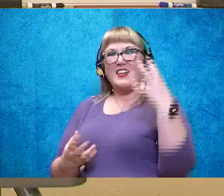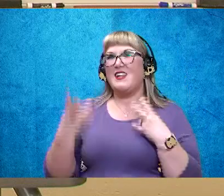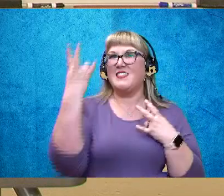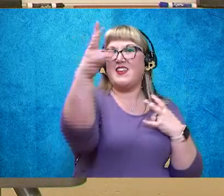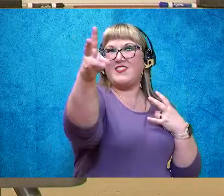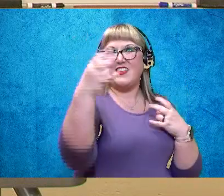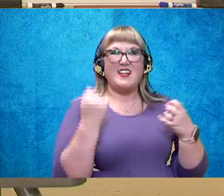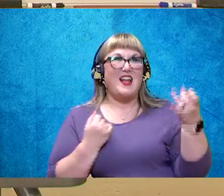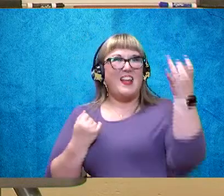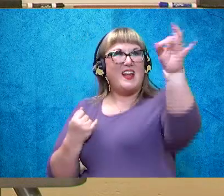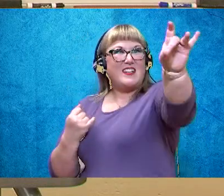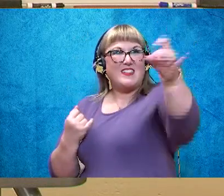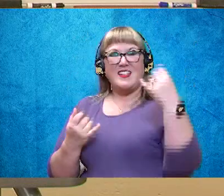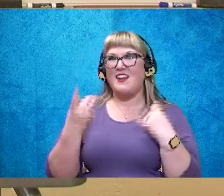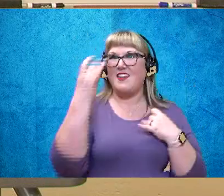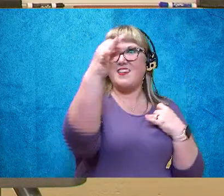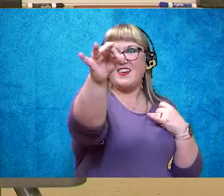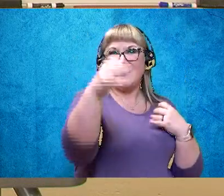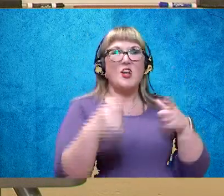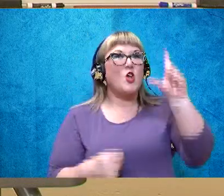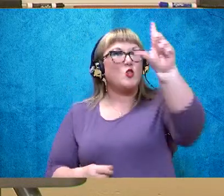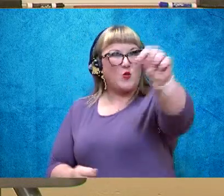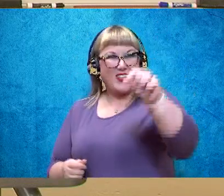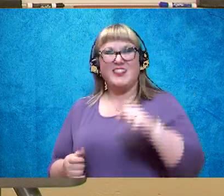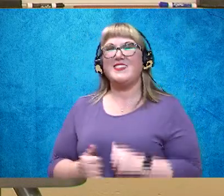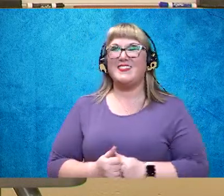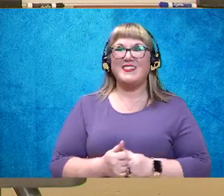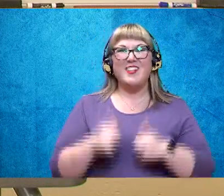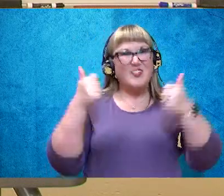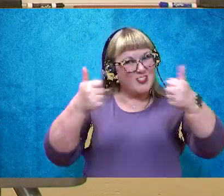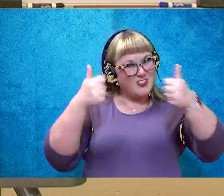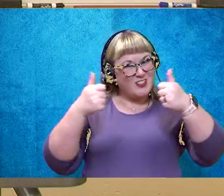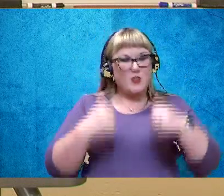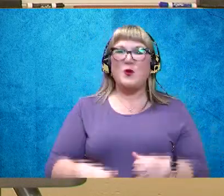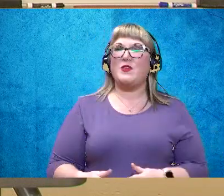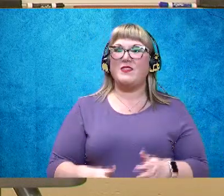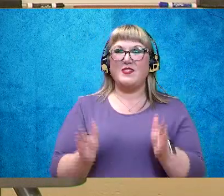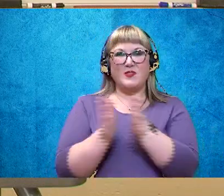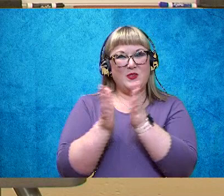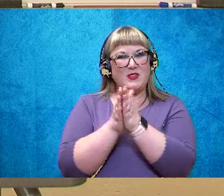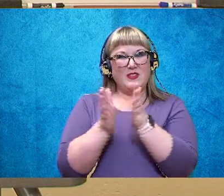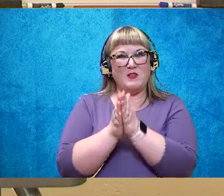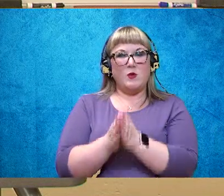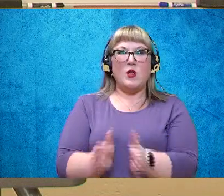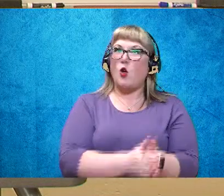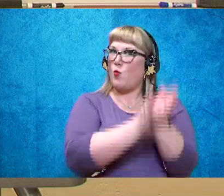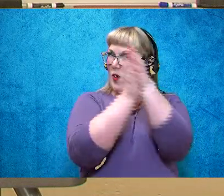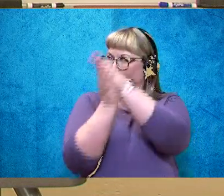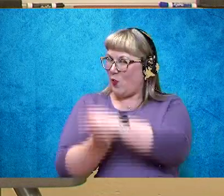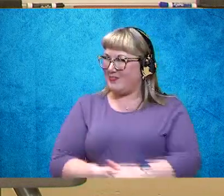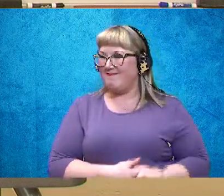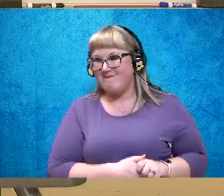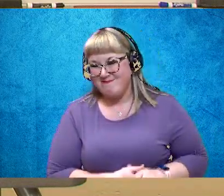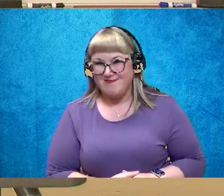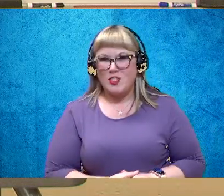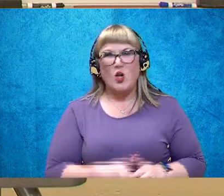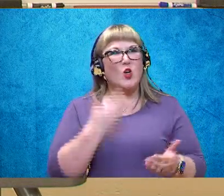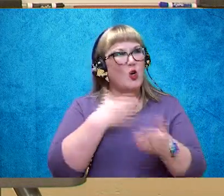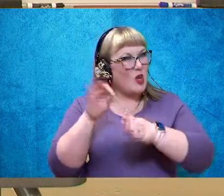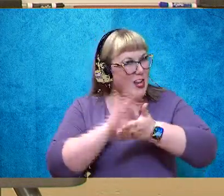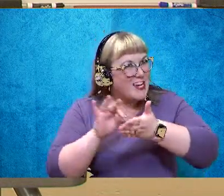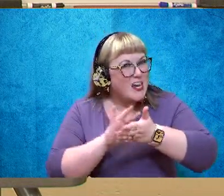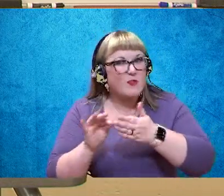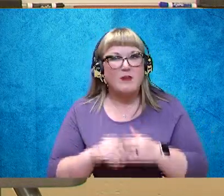16, 17, 18, 19, 20. Good job. Give yourself a little round of applause. Good job. Good counting.